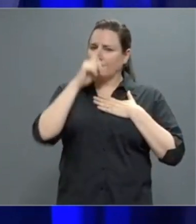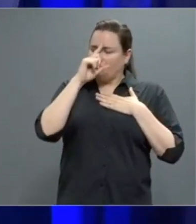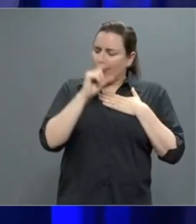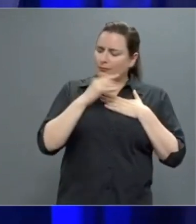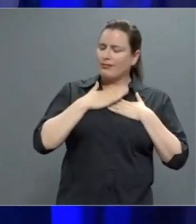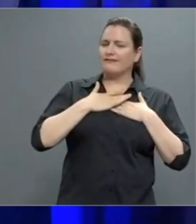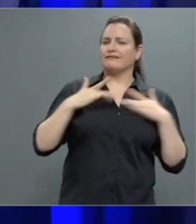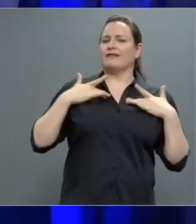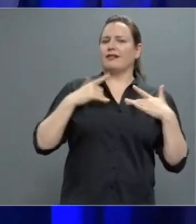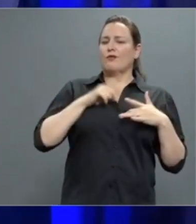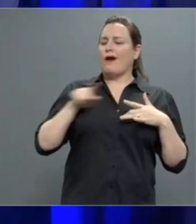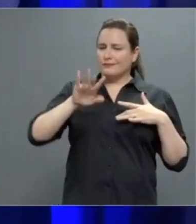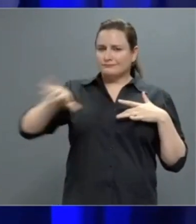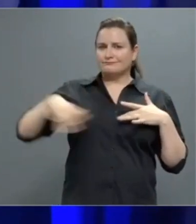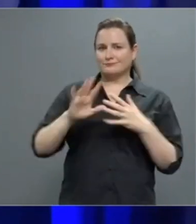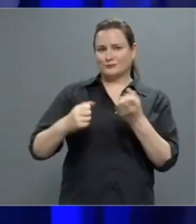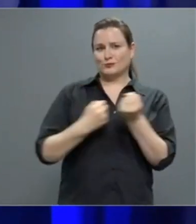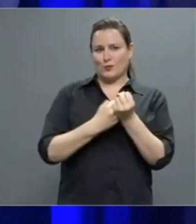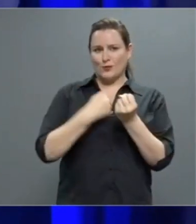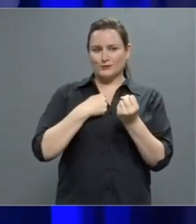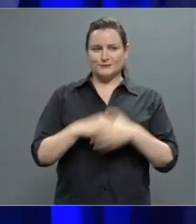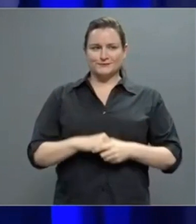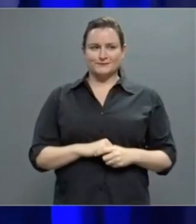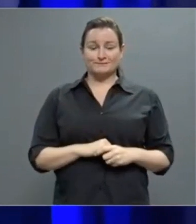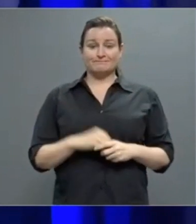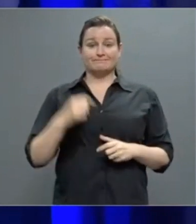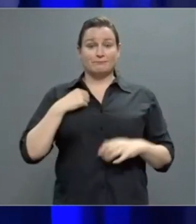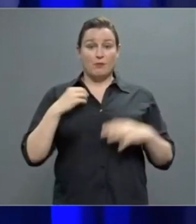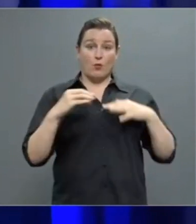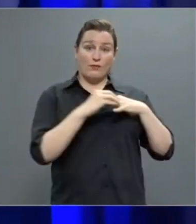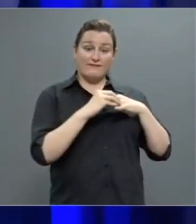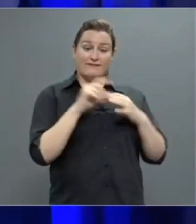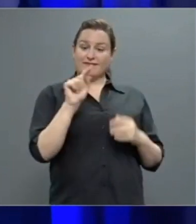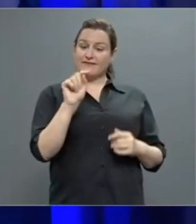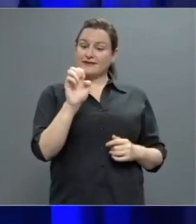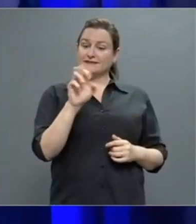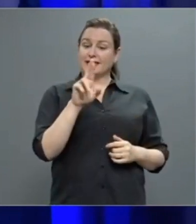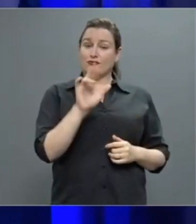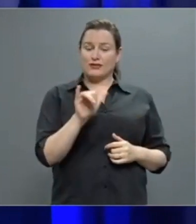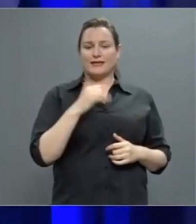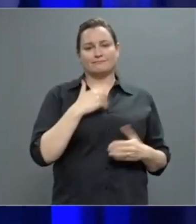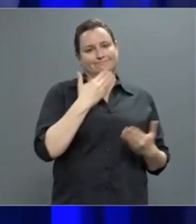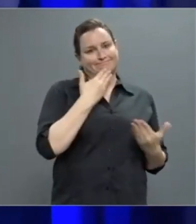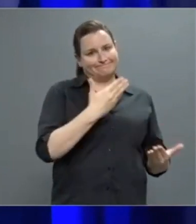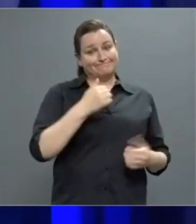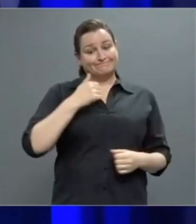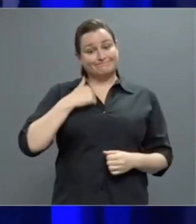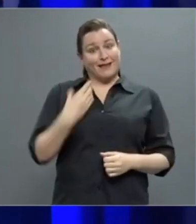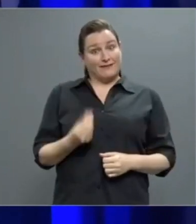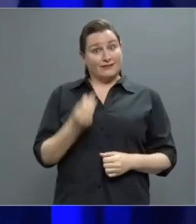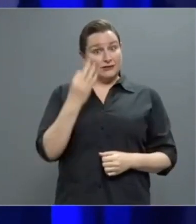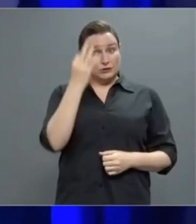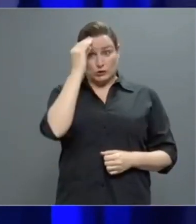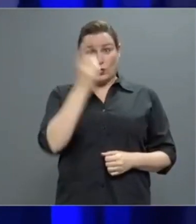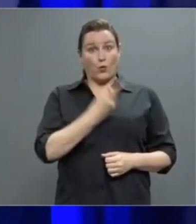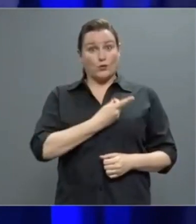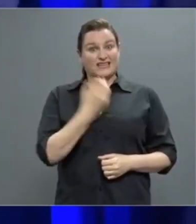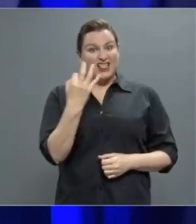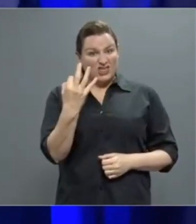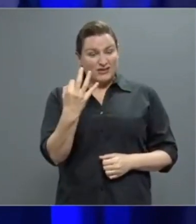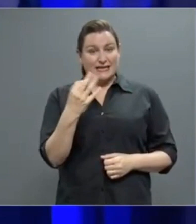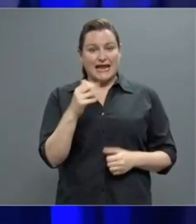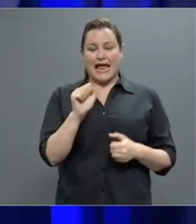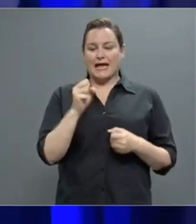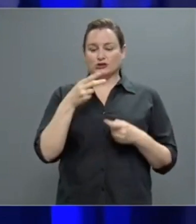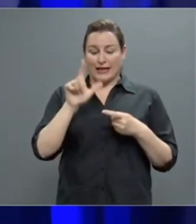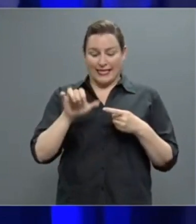support. I also want to thank my wife, Terry, and my 3 beautiful daughters who are here today, Ashley,